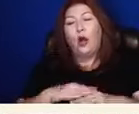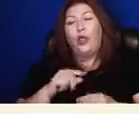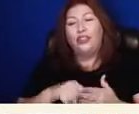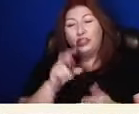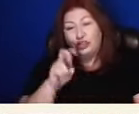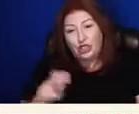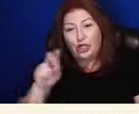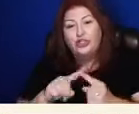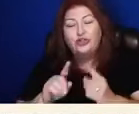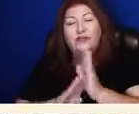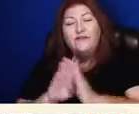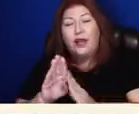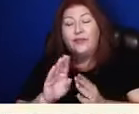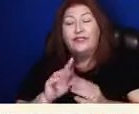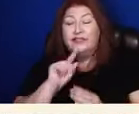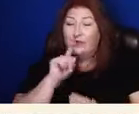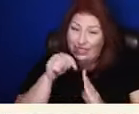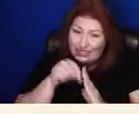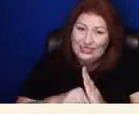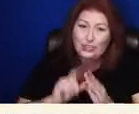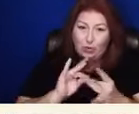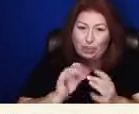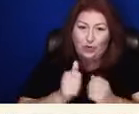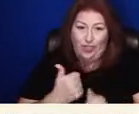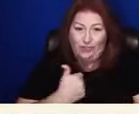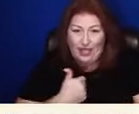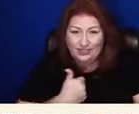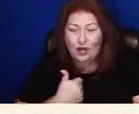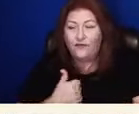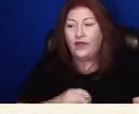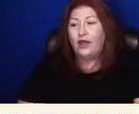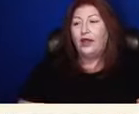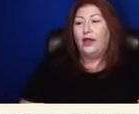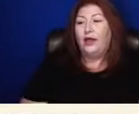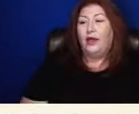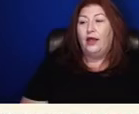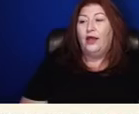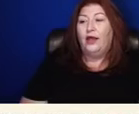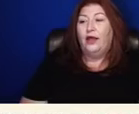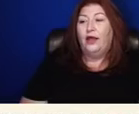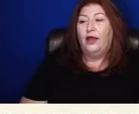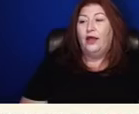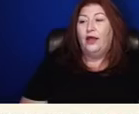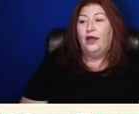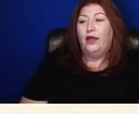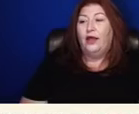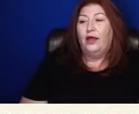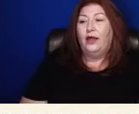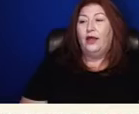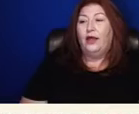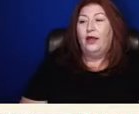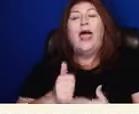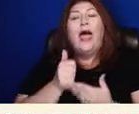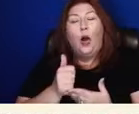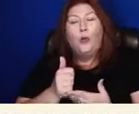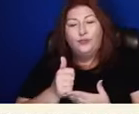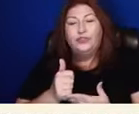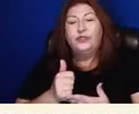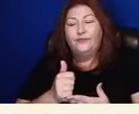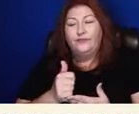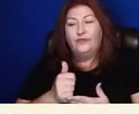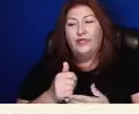this intense relationship with myself. And this is what really helps to